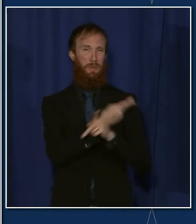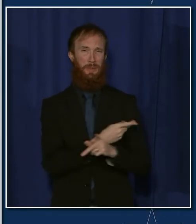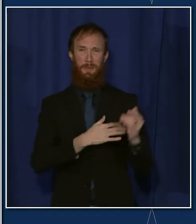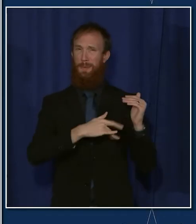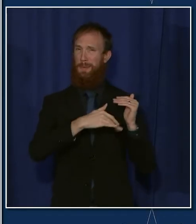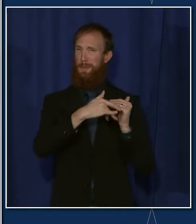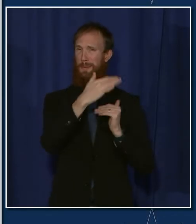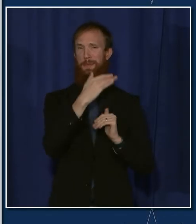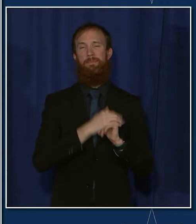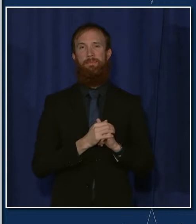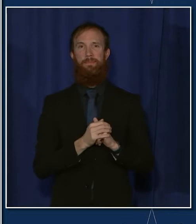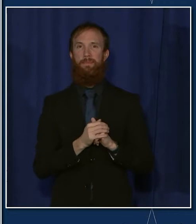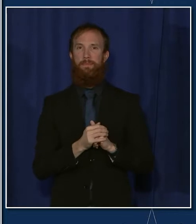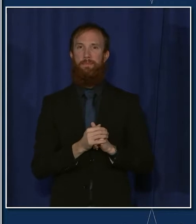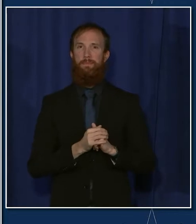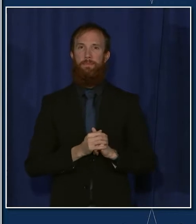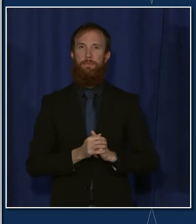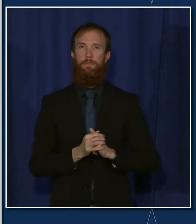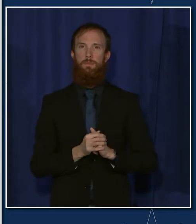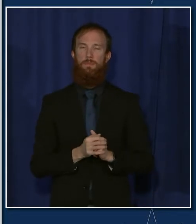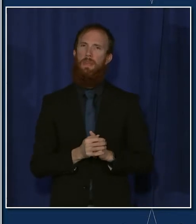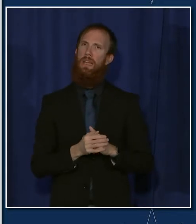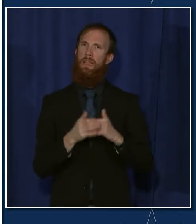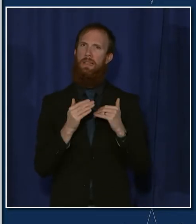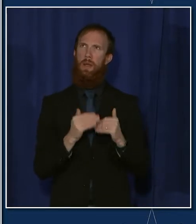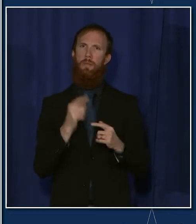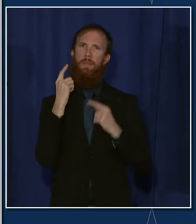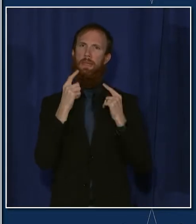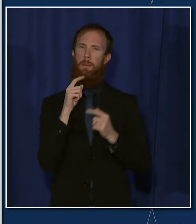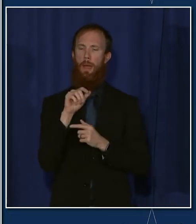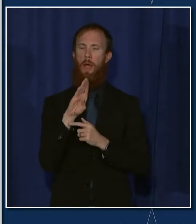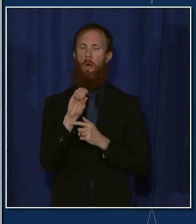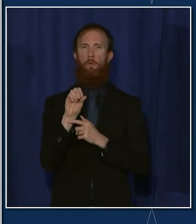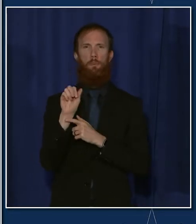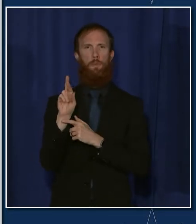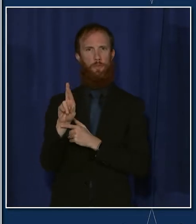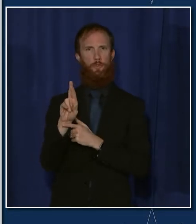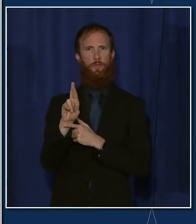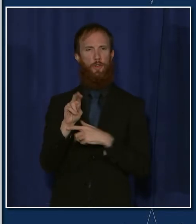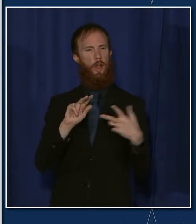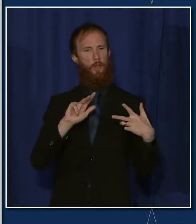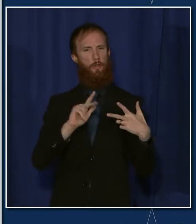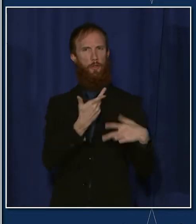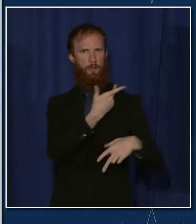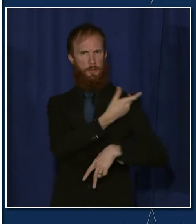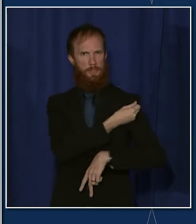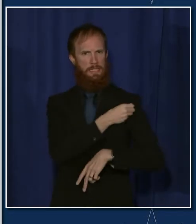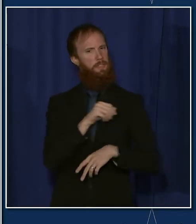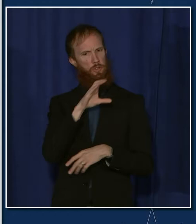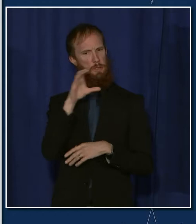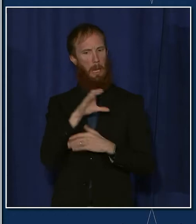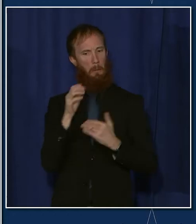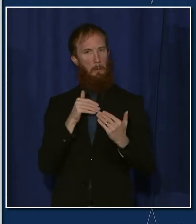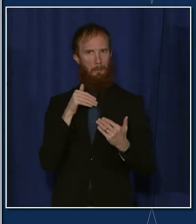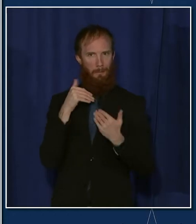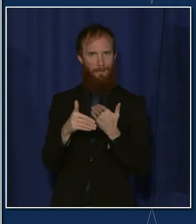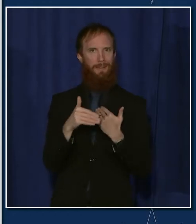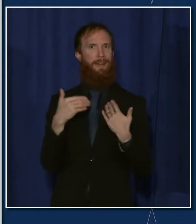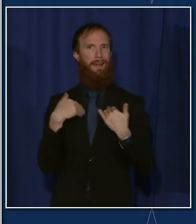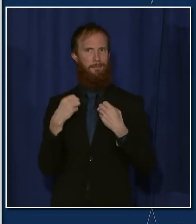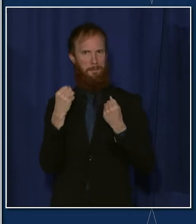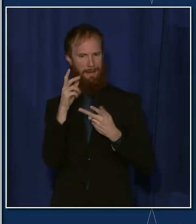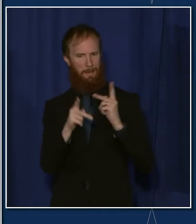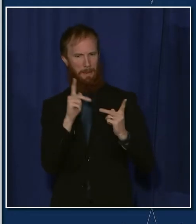outcomes. And where we look at booster doses, Chicago actually is a little bit ahead of the U.S. in terms of booster uptake.